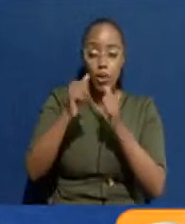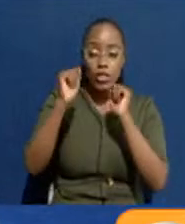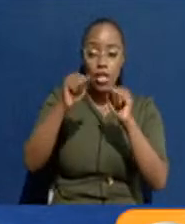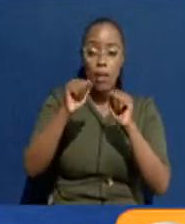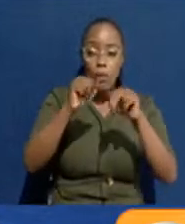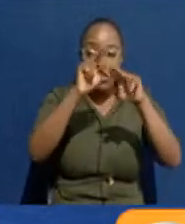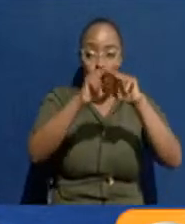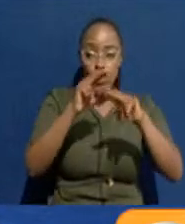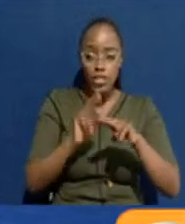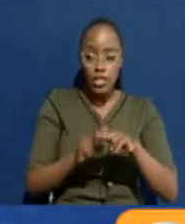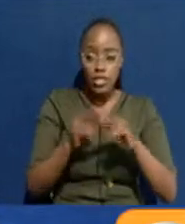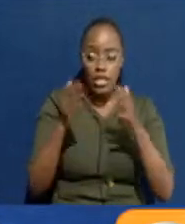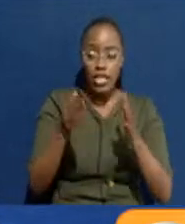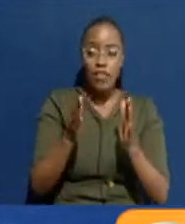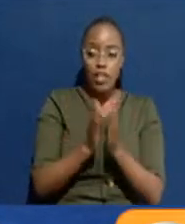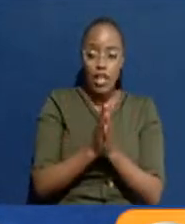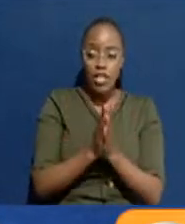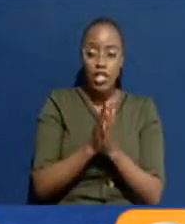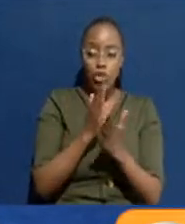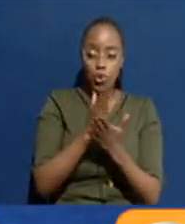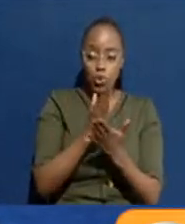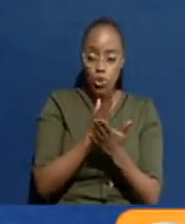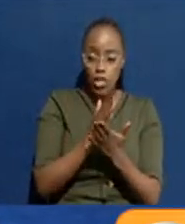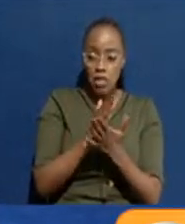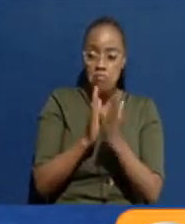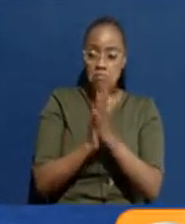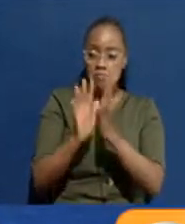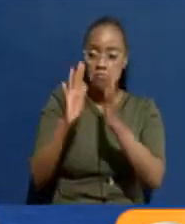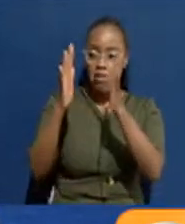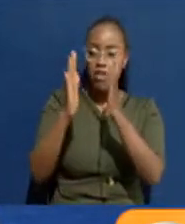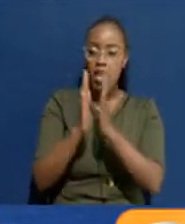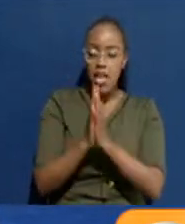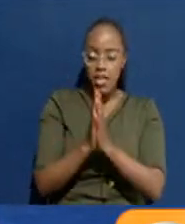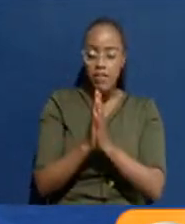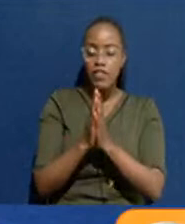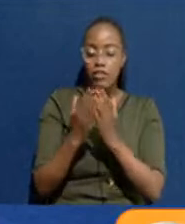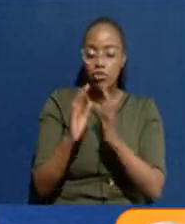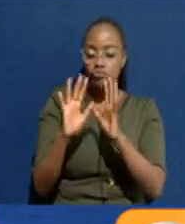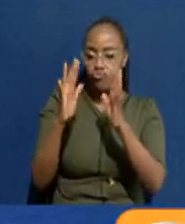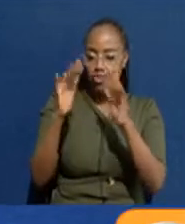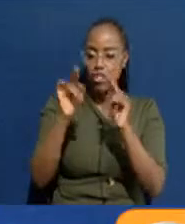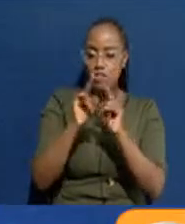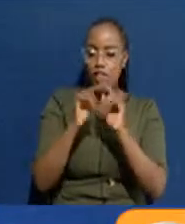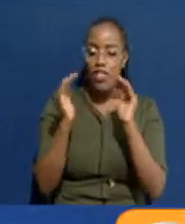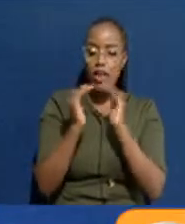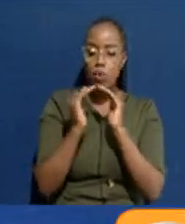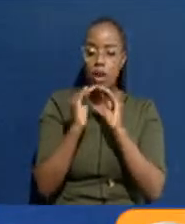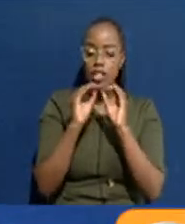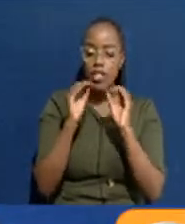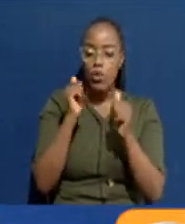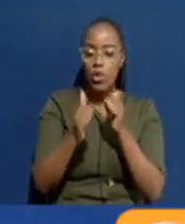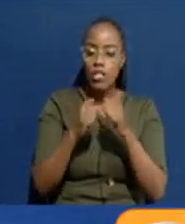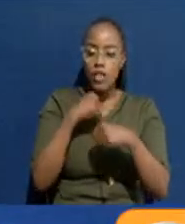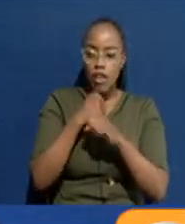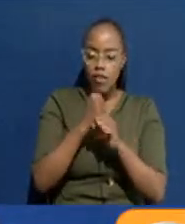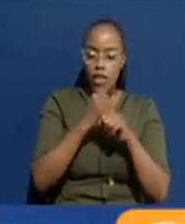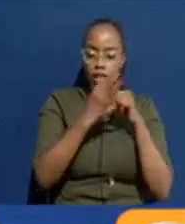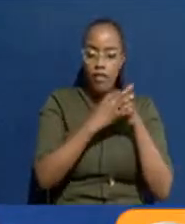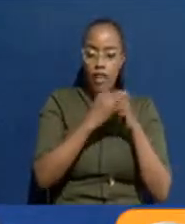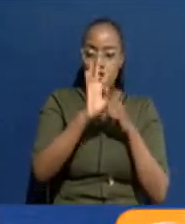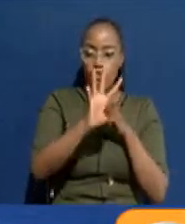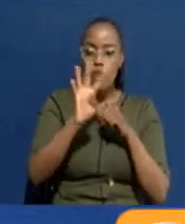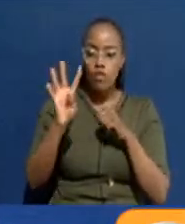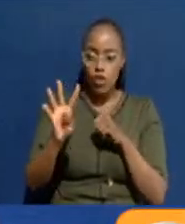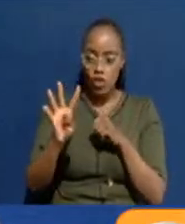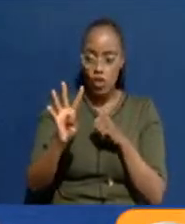sit here and really praise and overhype the inequality that has characterized 844, that is